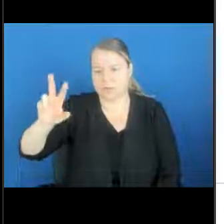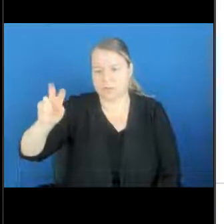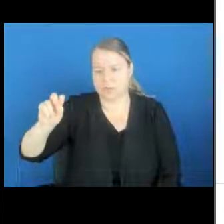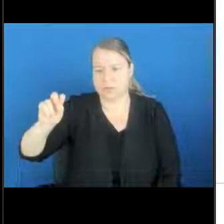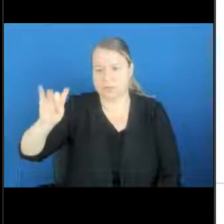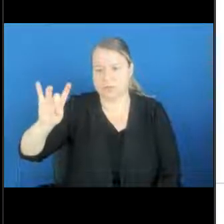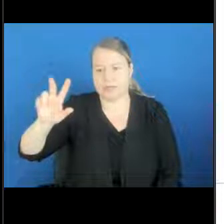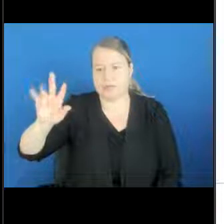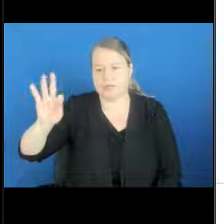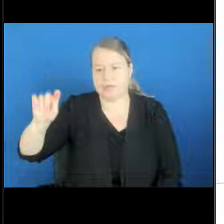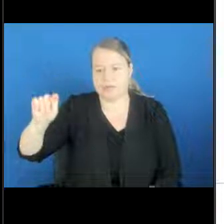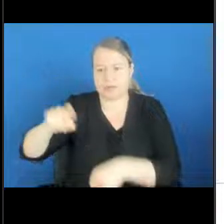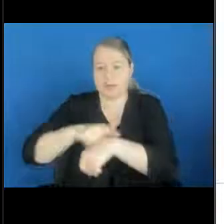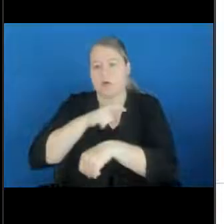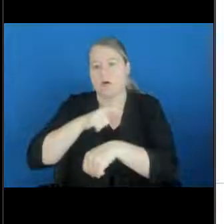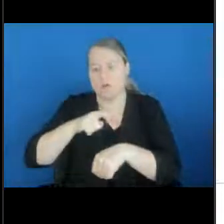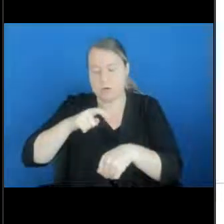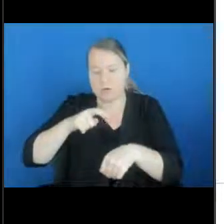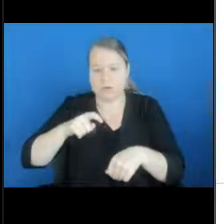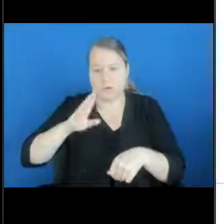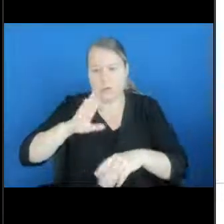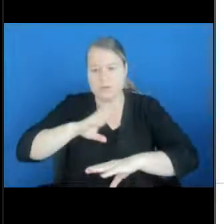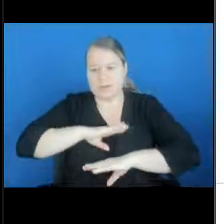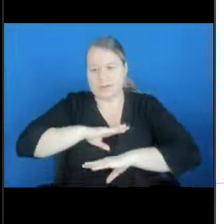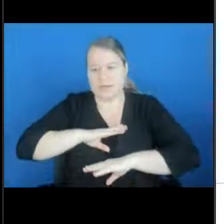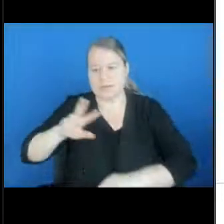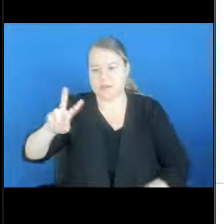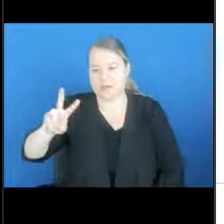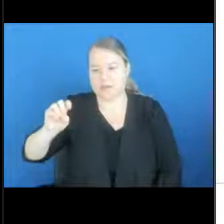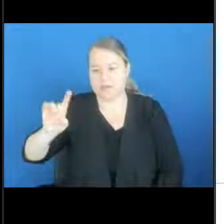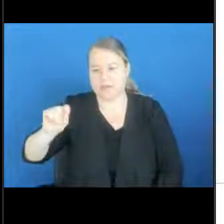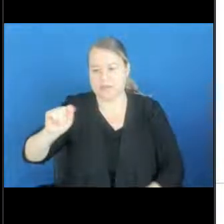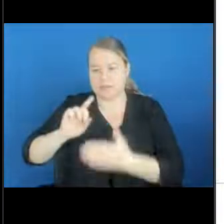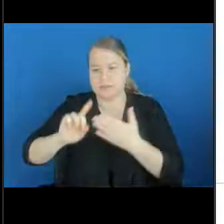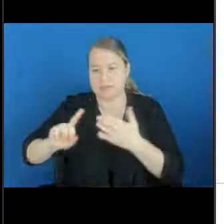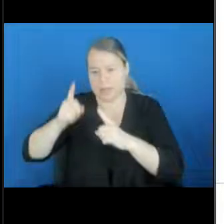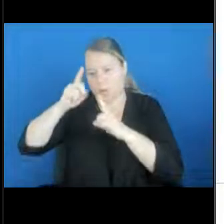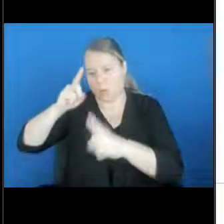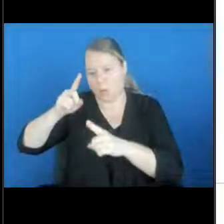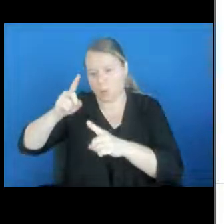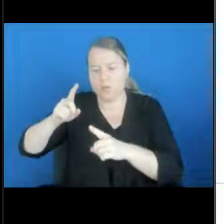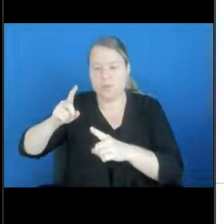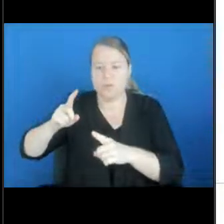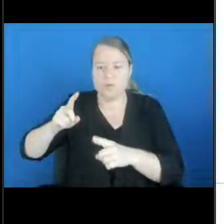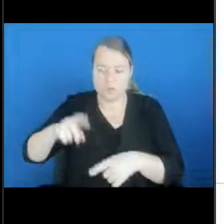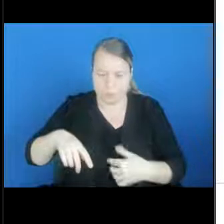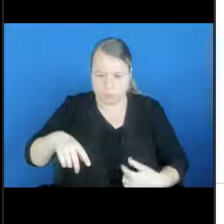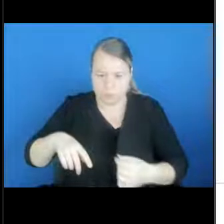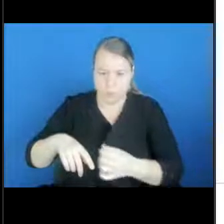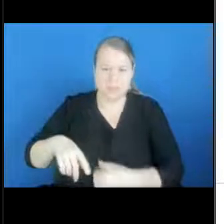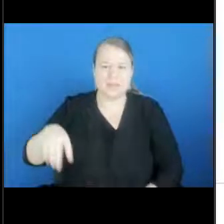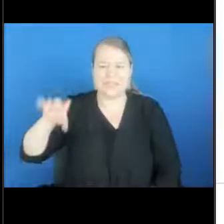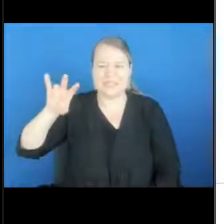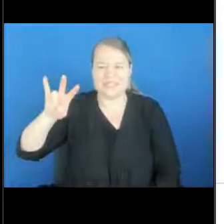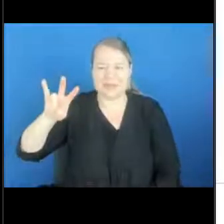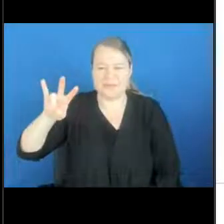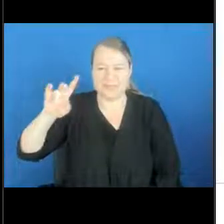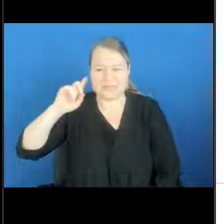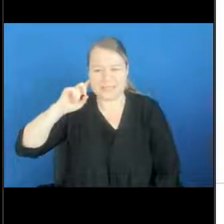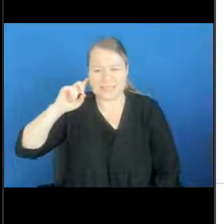2,383 feet in length, the barrier system would satisfy VDOT's design goal of 7 decibels of noise reduction for 96 of these